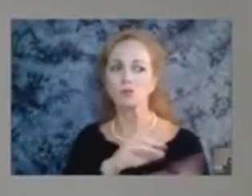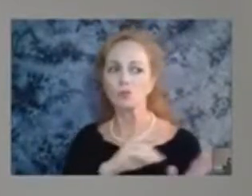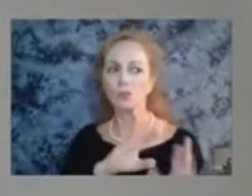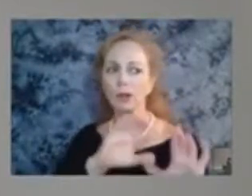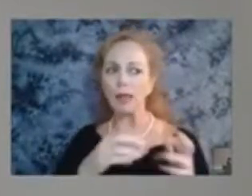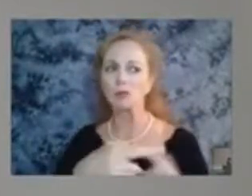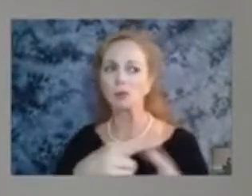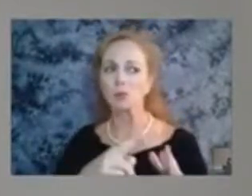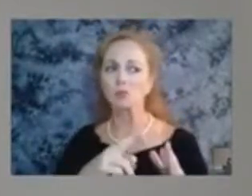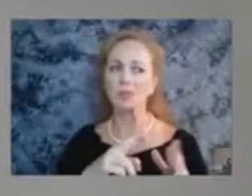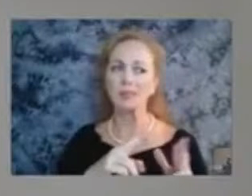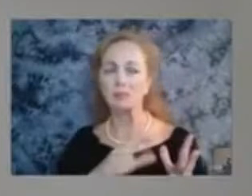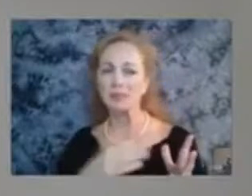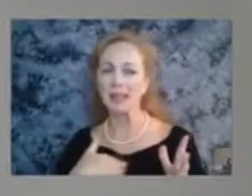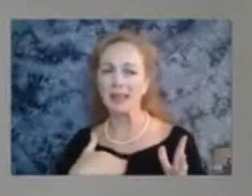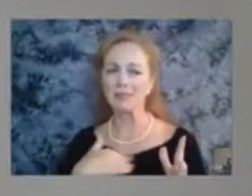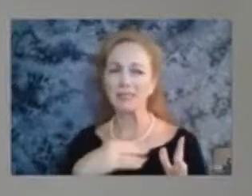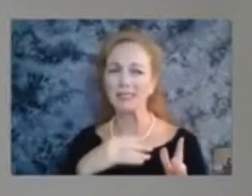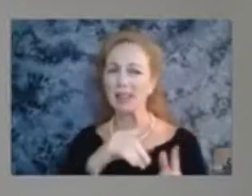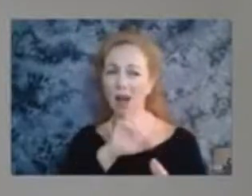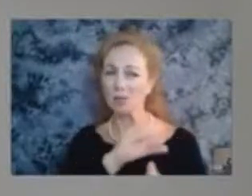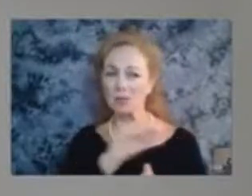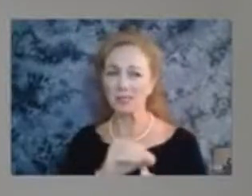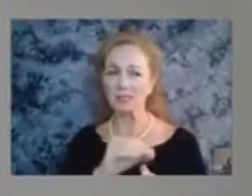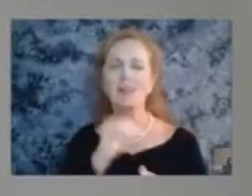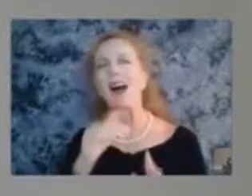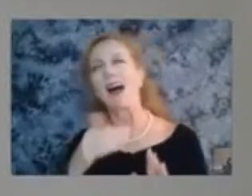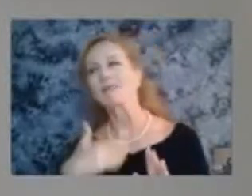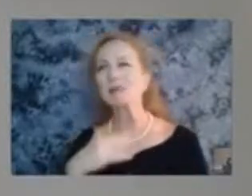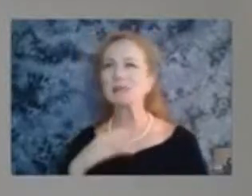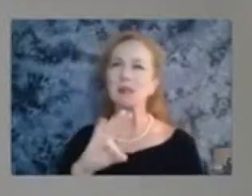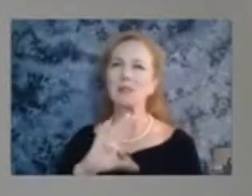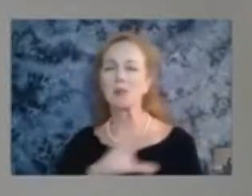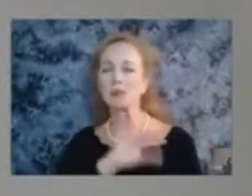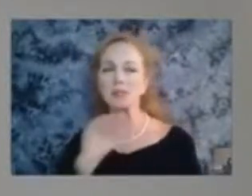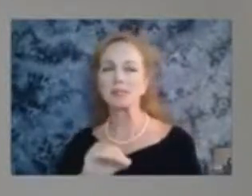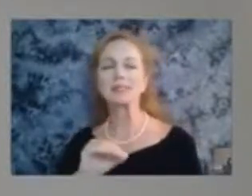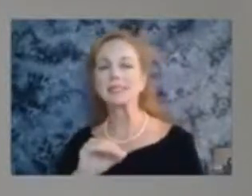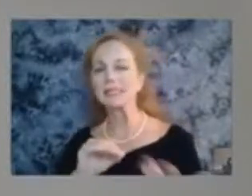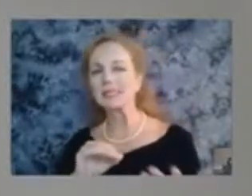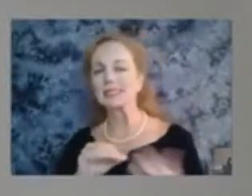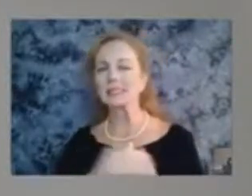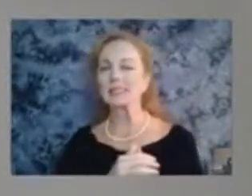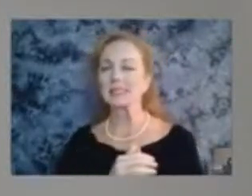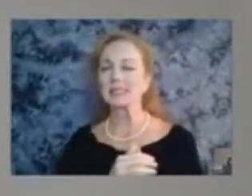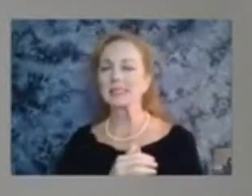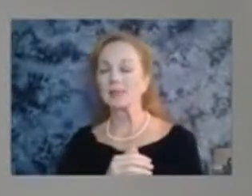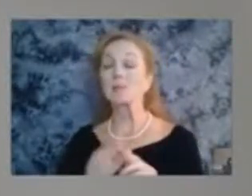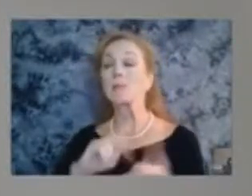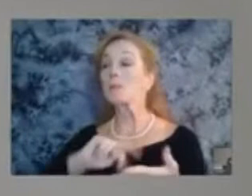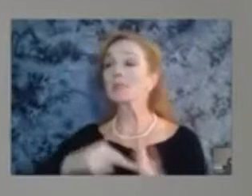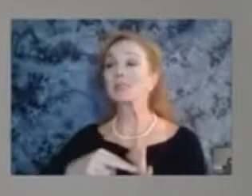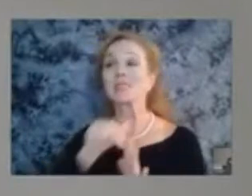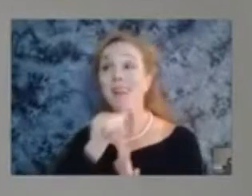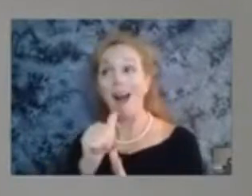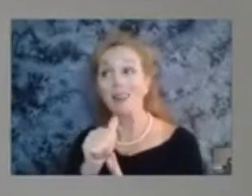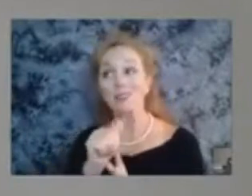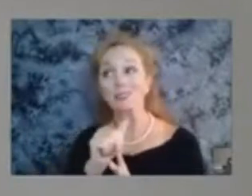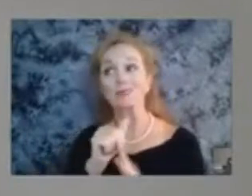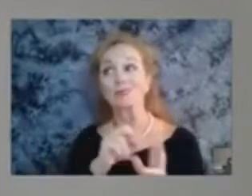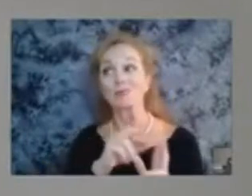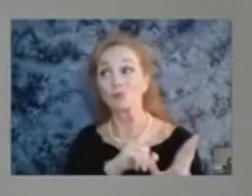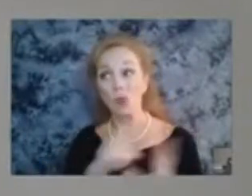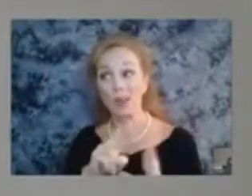75%. So as a result of that, then they can't be considered ready until they get those remaining 25% of the